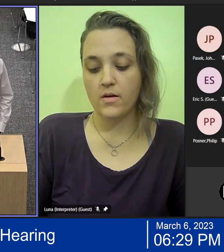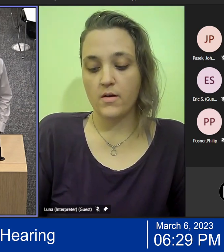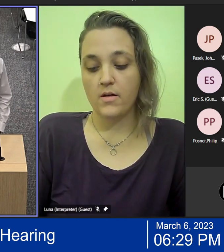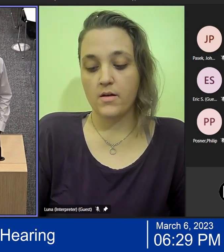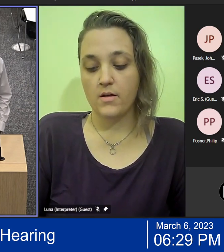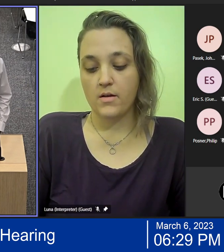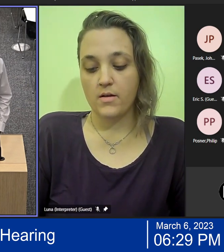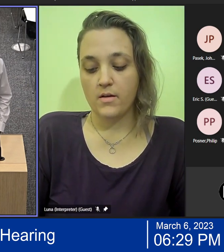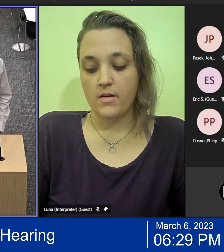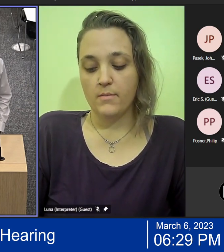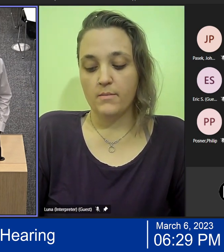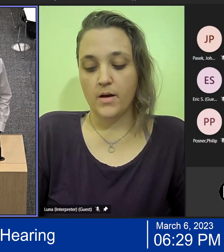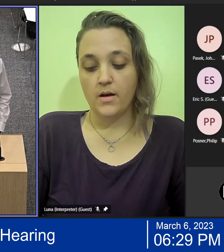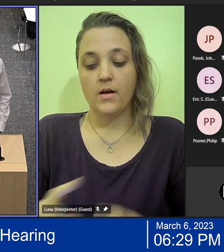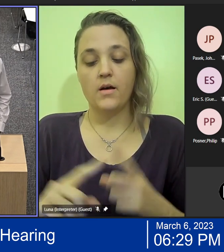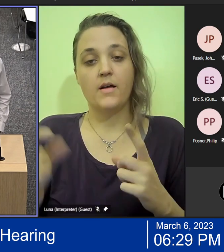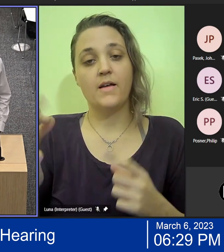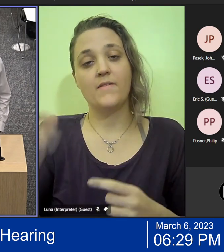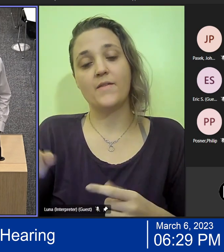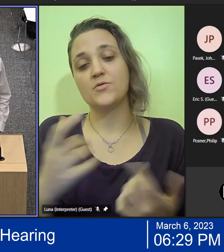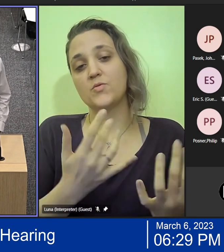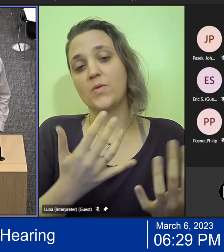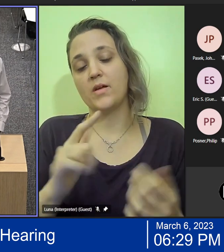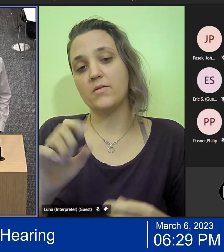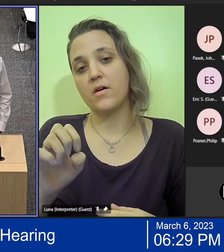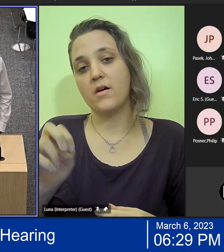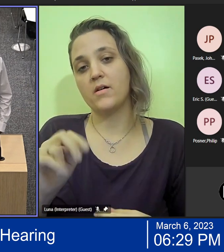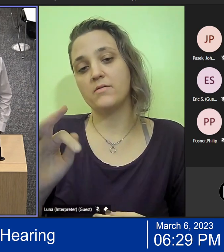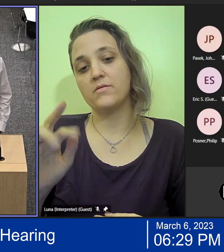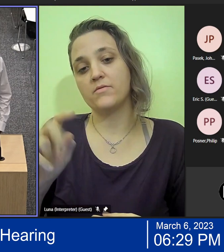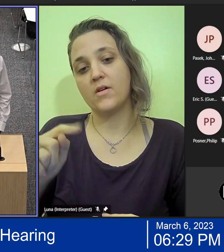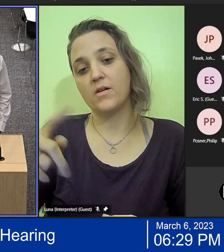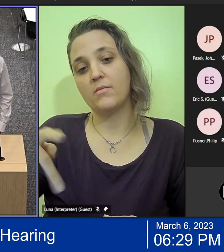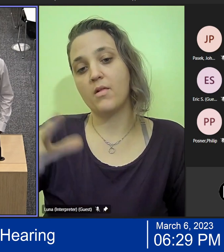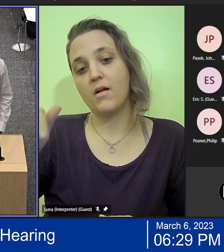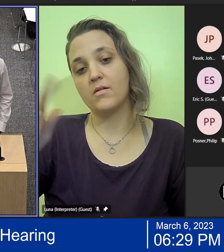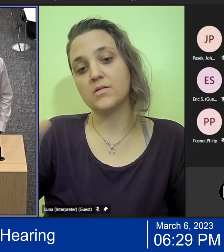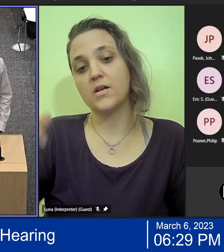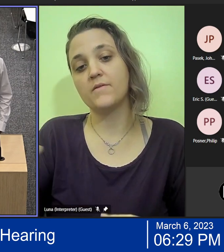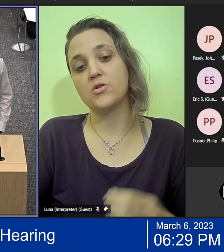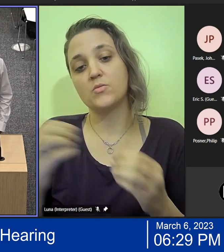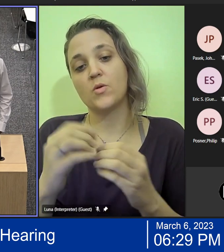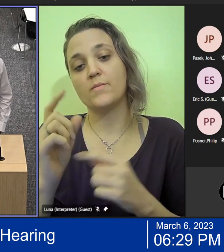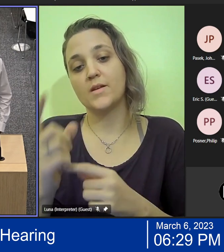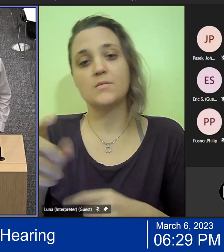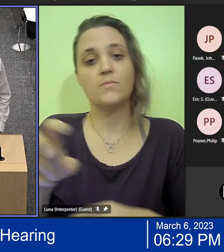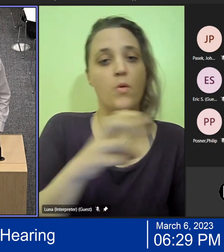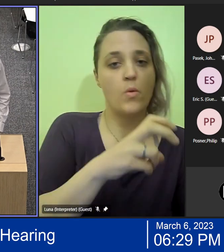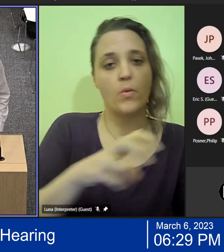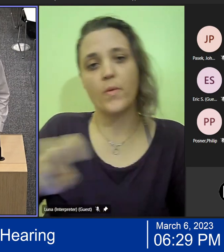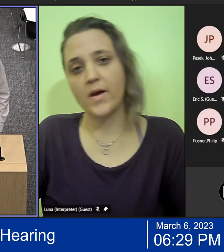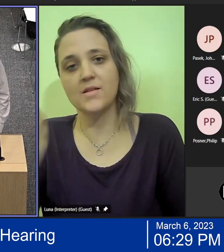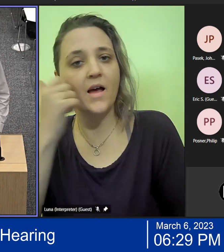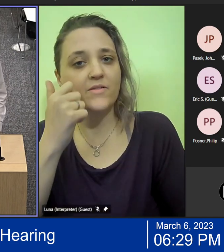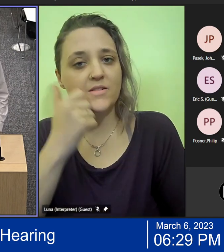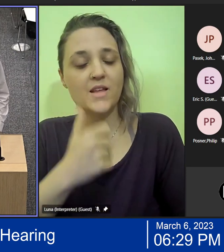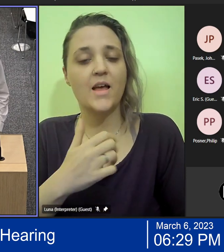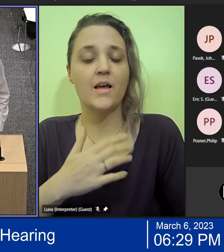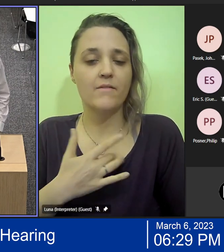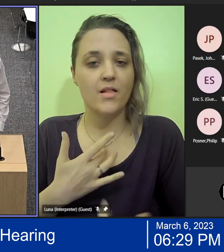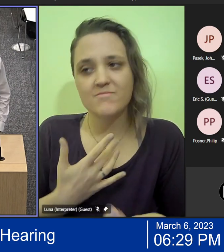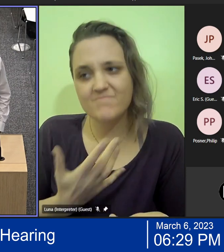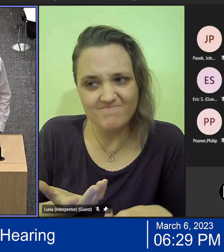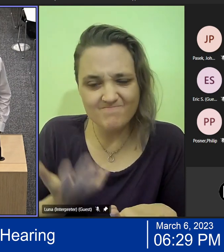Metro does. But if I find myself having to wait at LEnfant Plaza for a few more minutes both ways every day, it